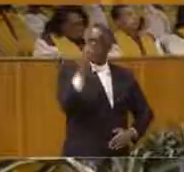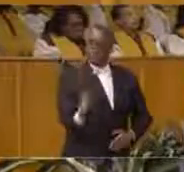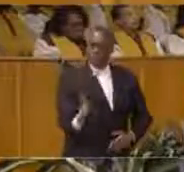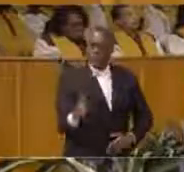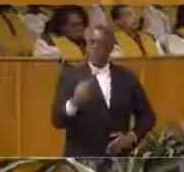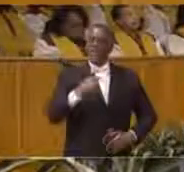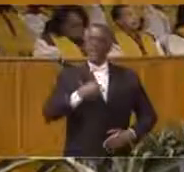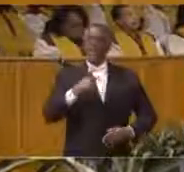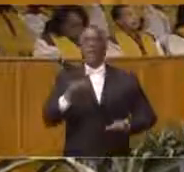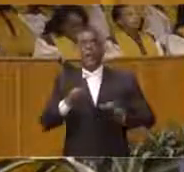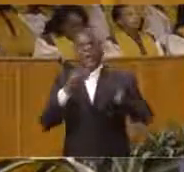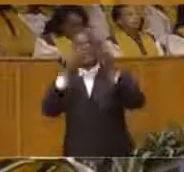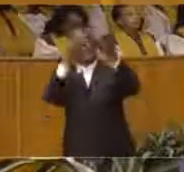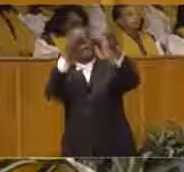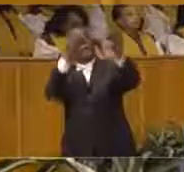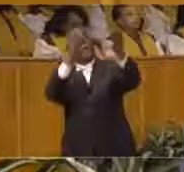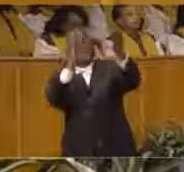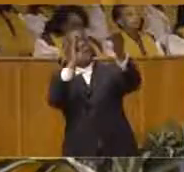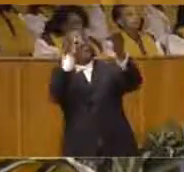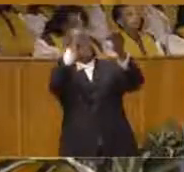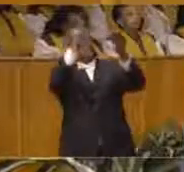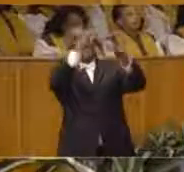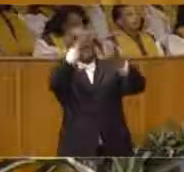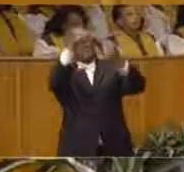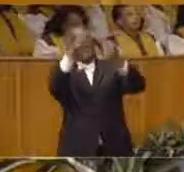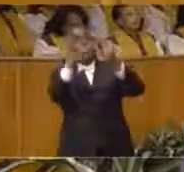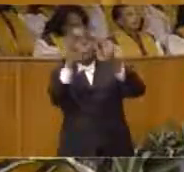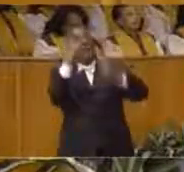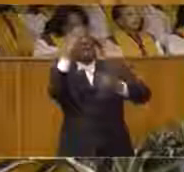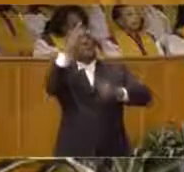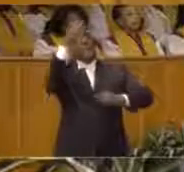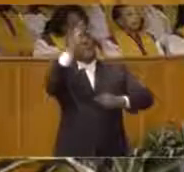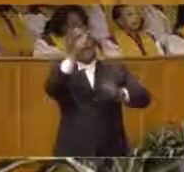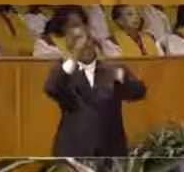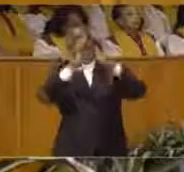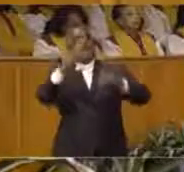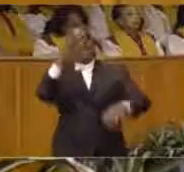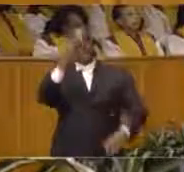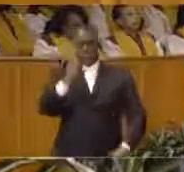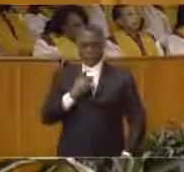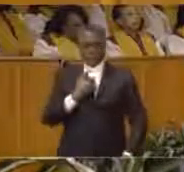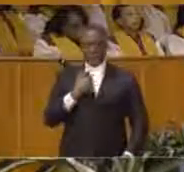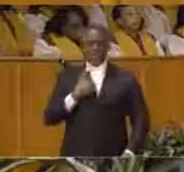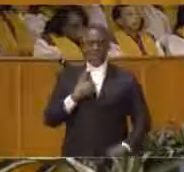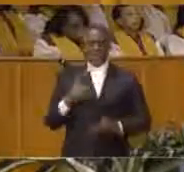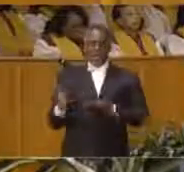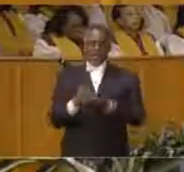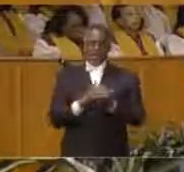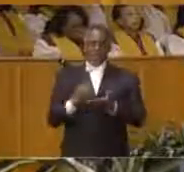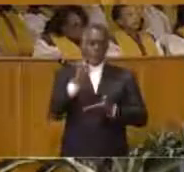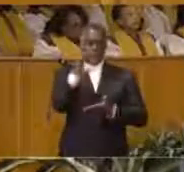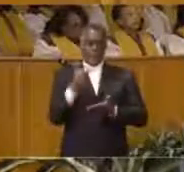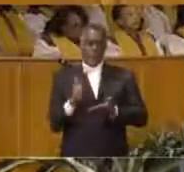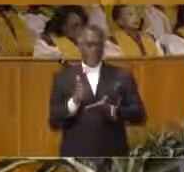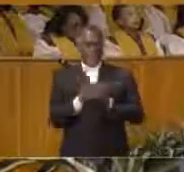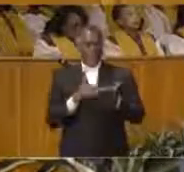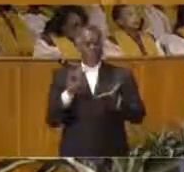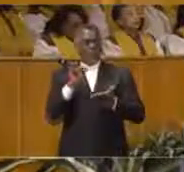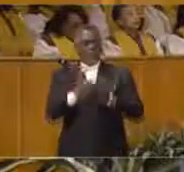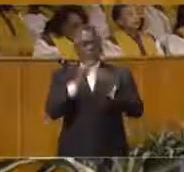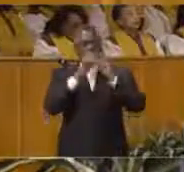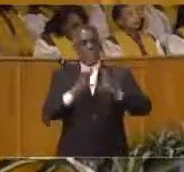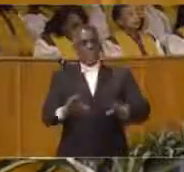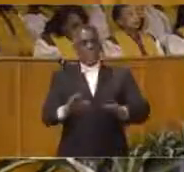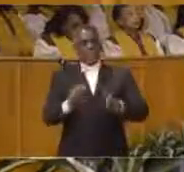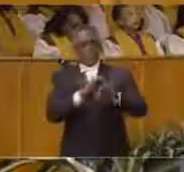tithe that I render back unto God, that when I see God has blessed me, I take a tenth of that blessing and